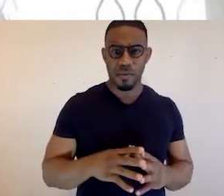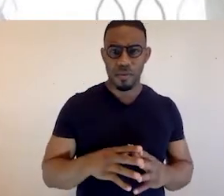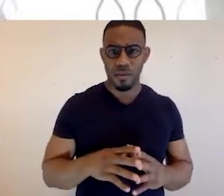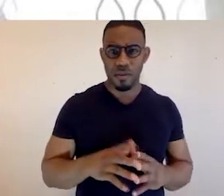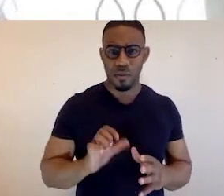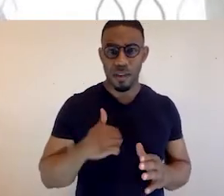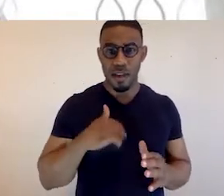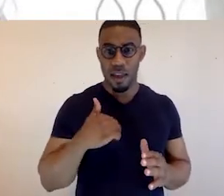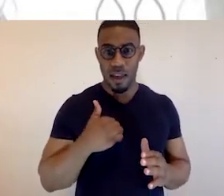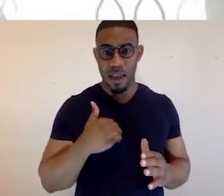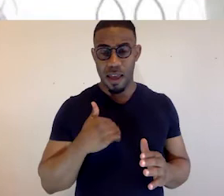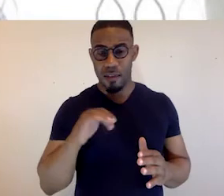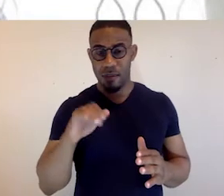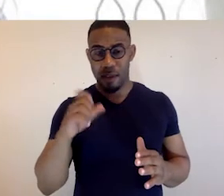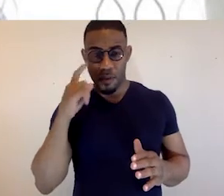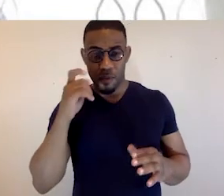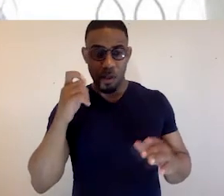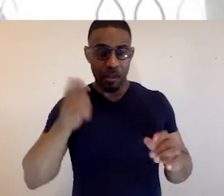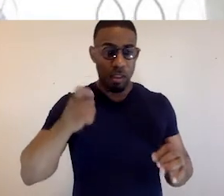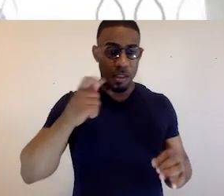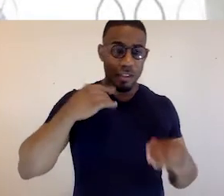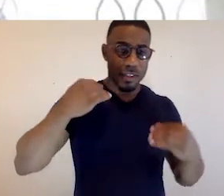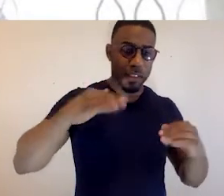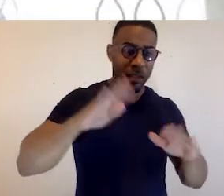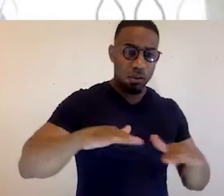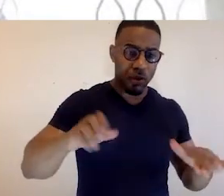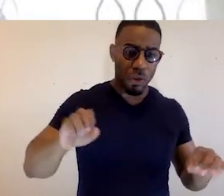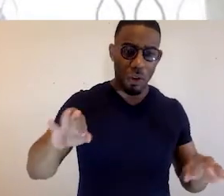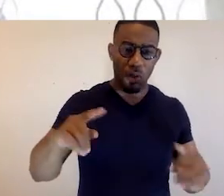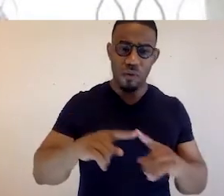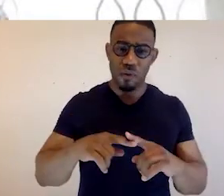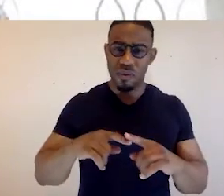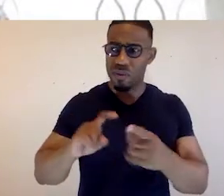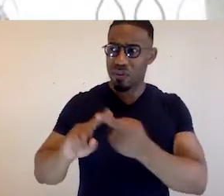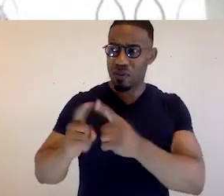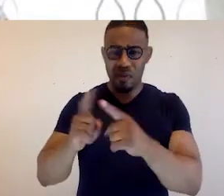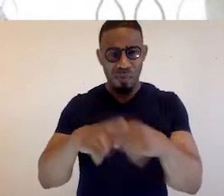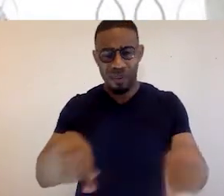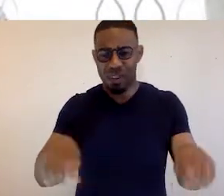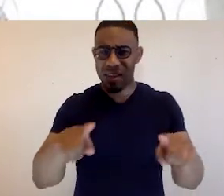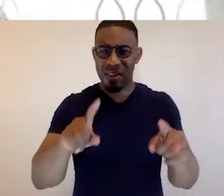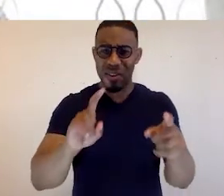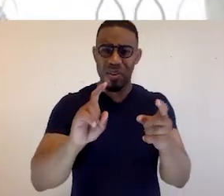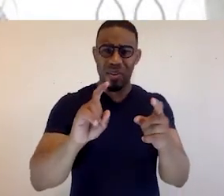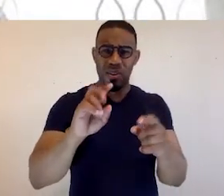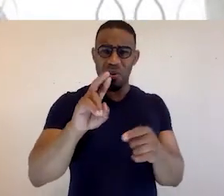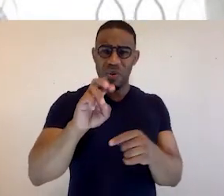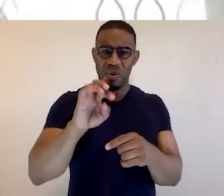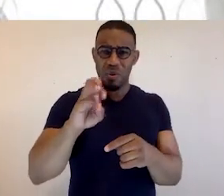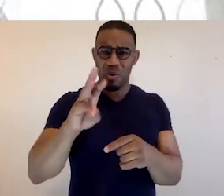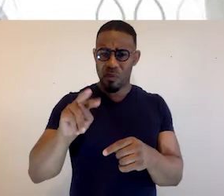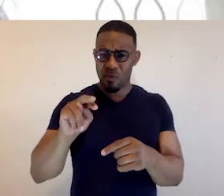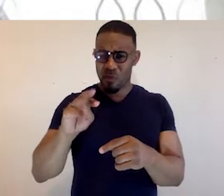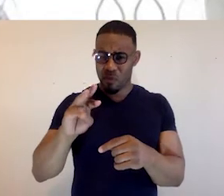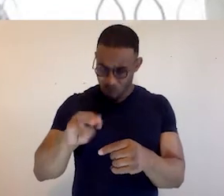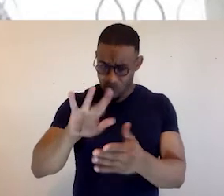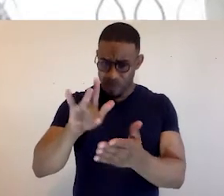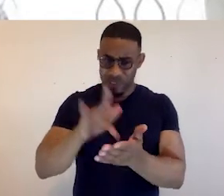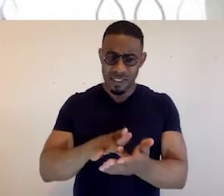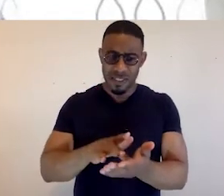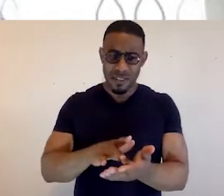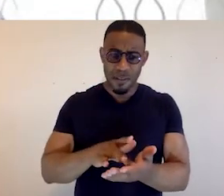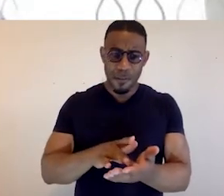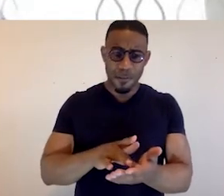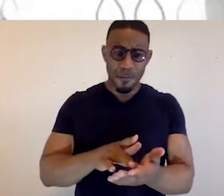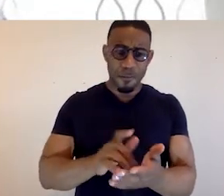We have cases of judges that were selling children off to their buddies' reform centers.